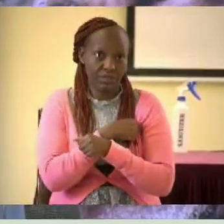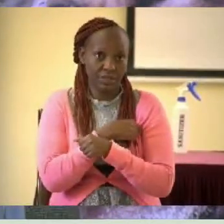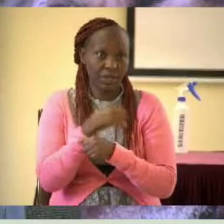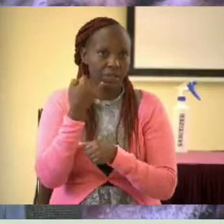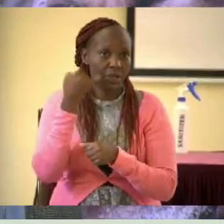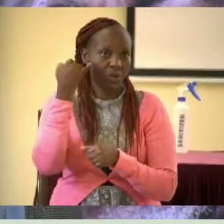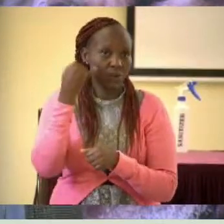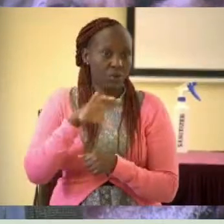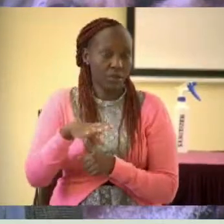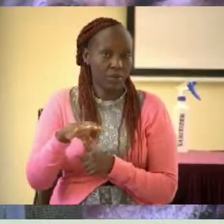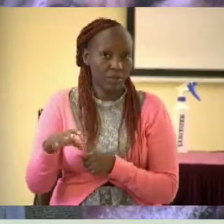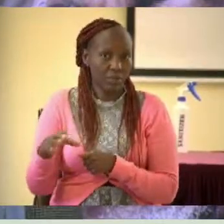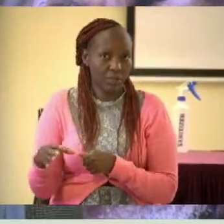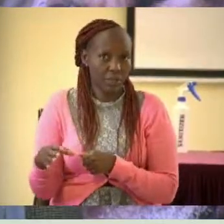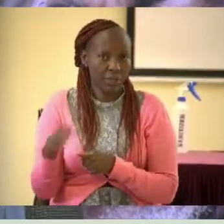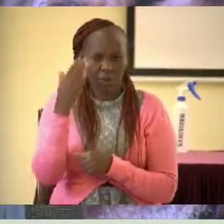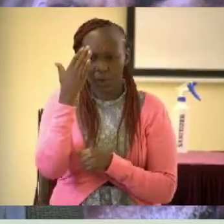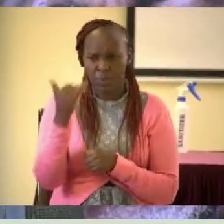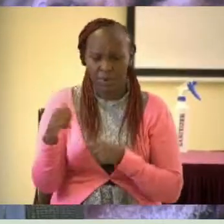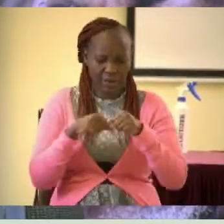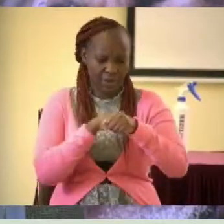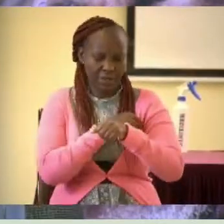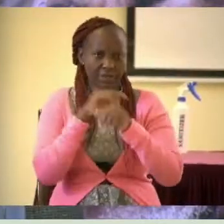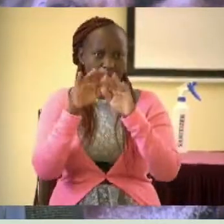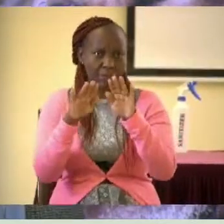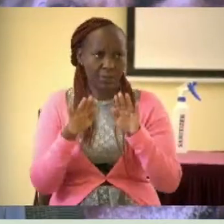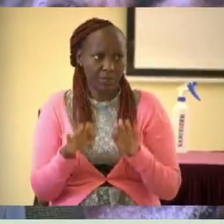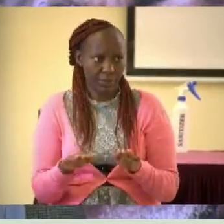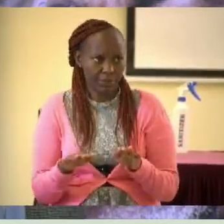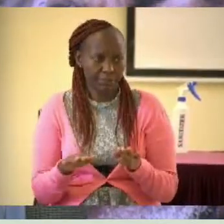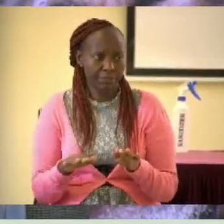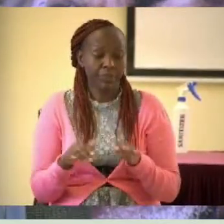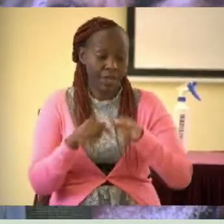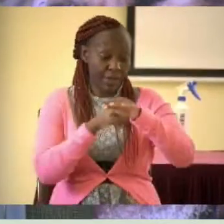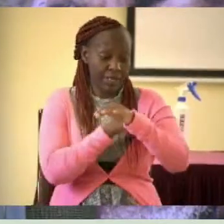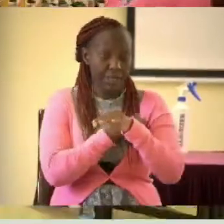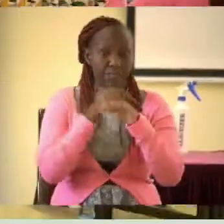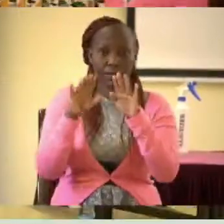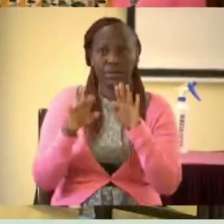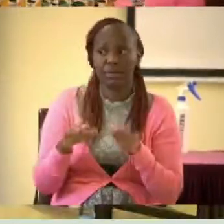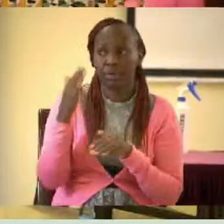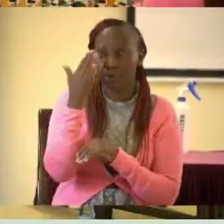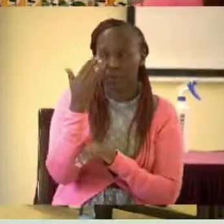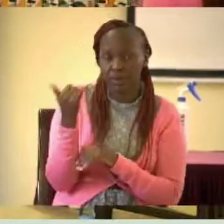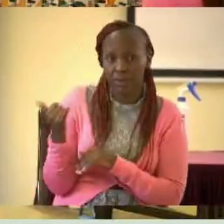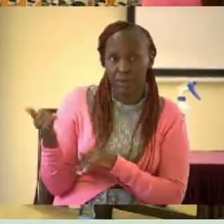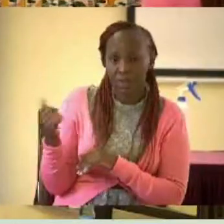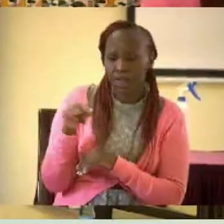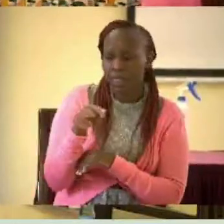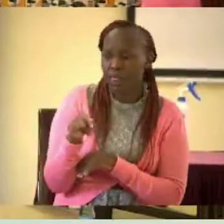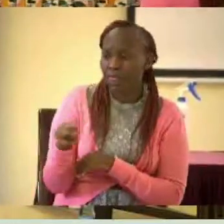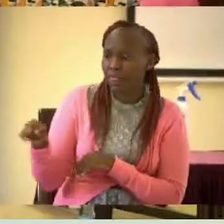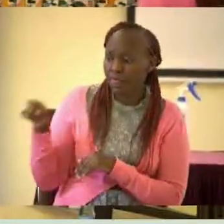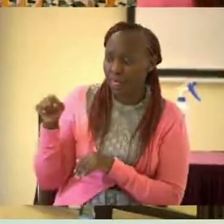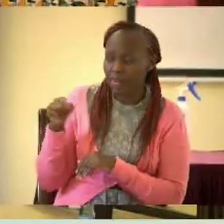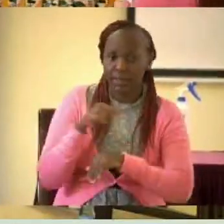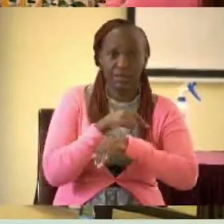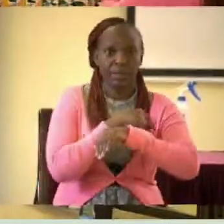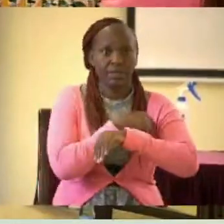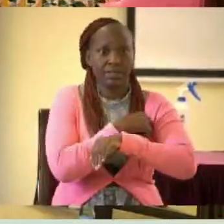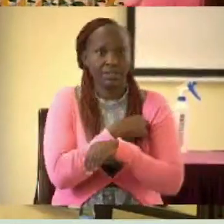Nakuru County. And why is the chief important? The chief is important because they're the ones who are